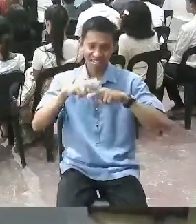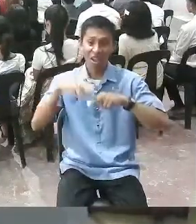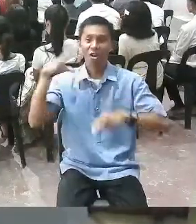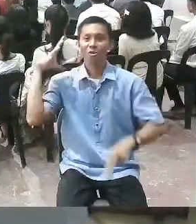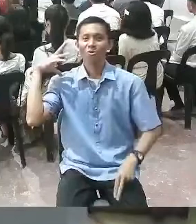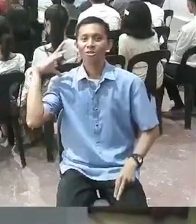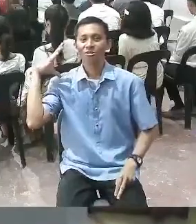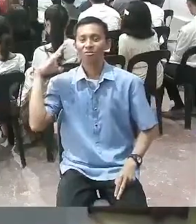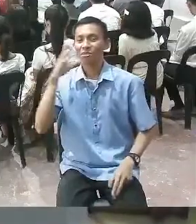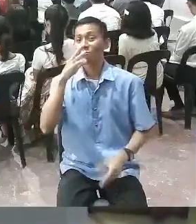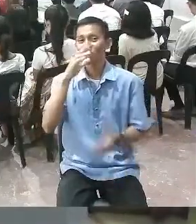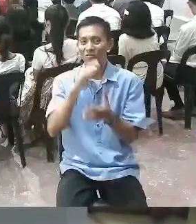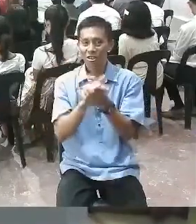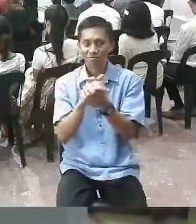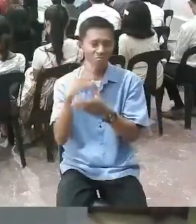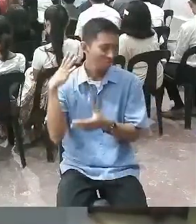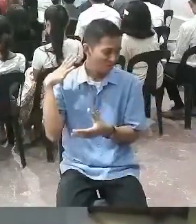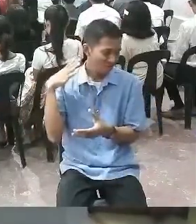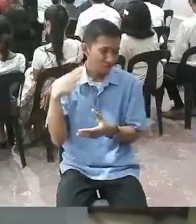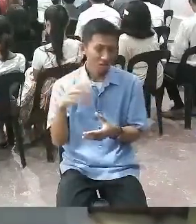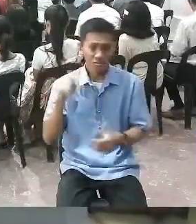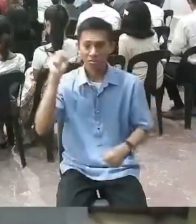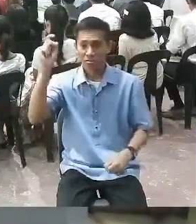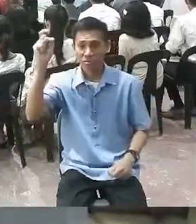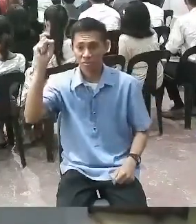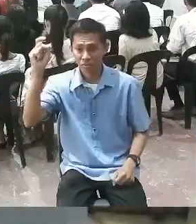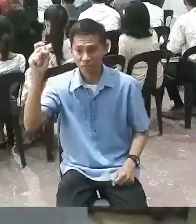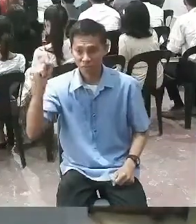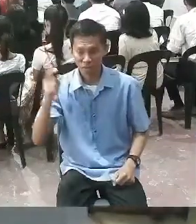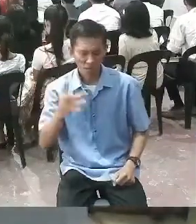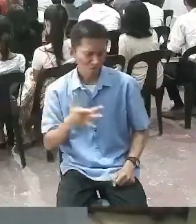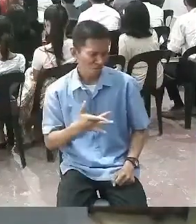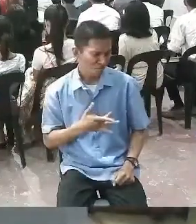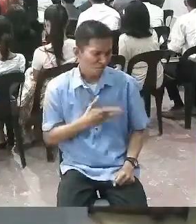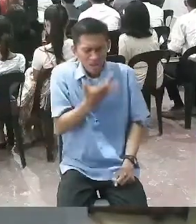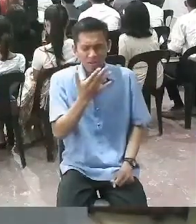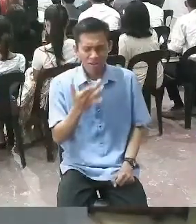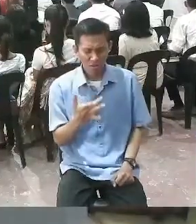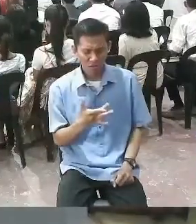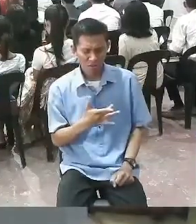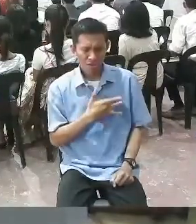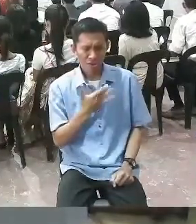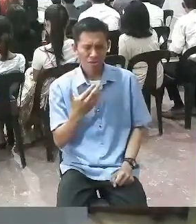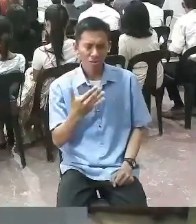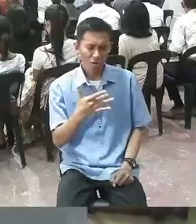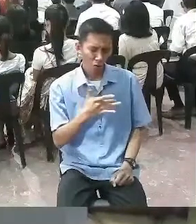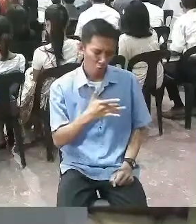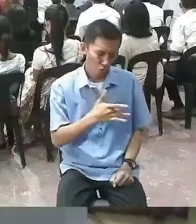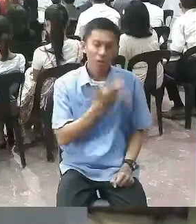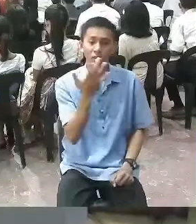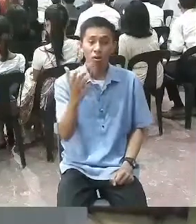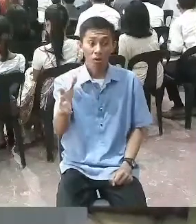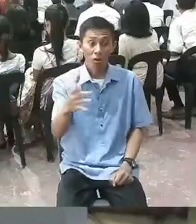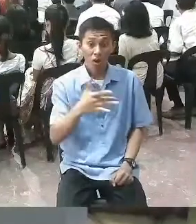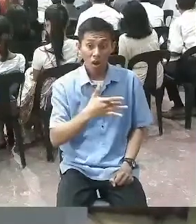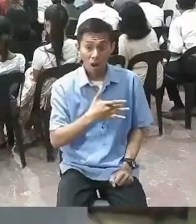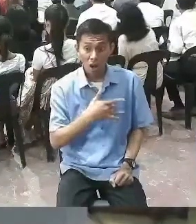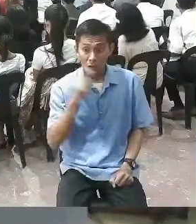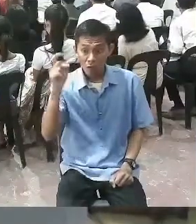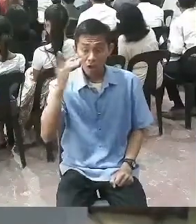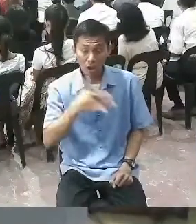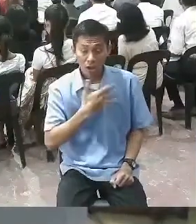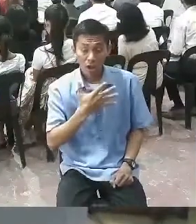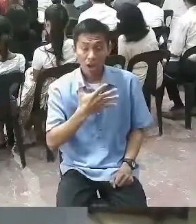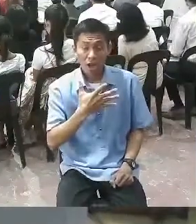her. And all of a sudden, I feel myself slipping out of the chair into